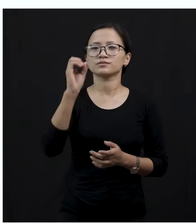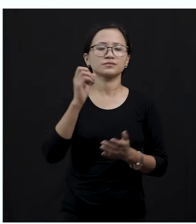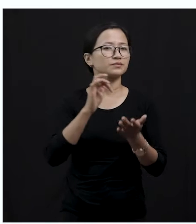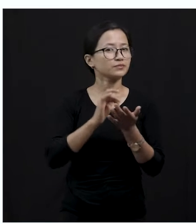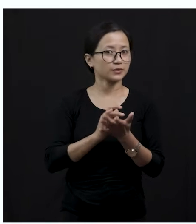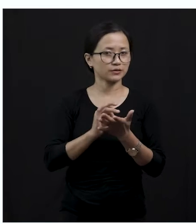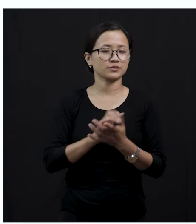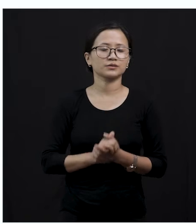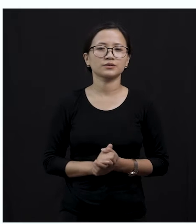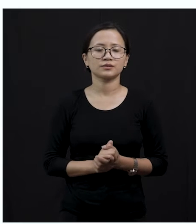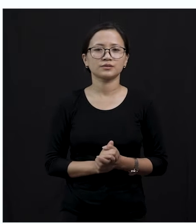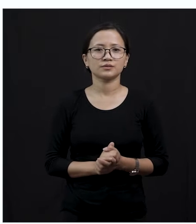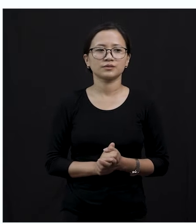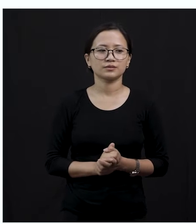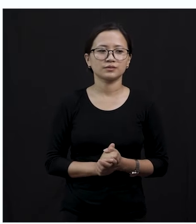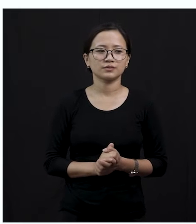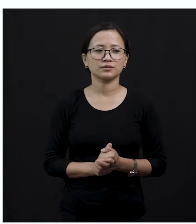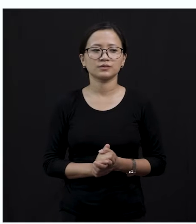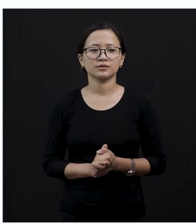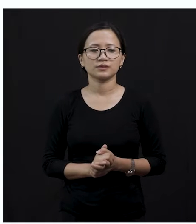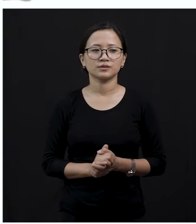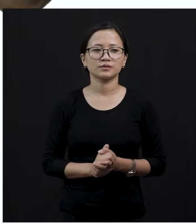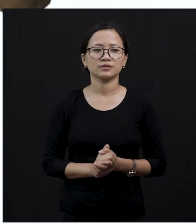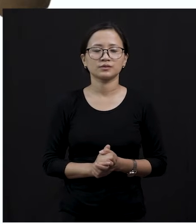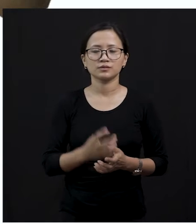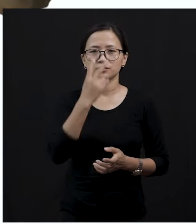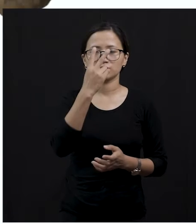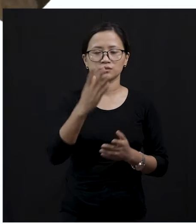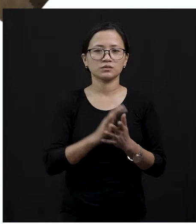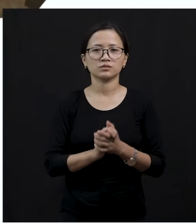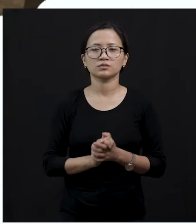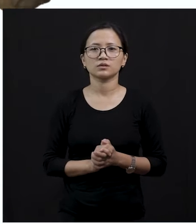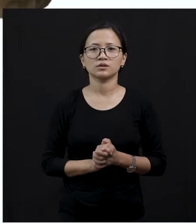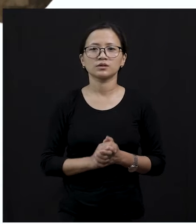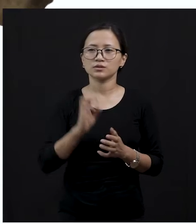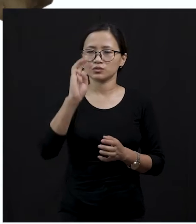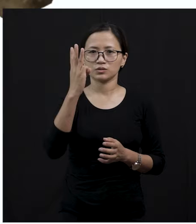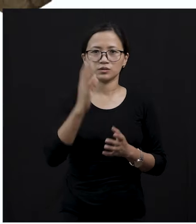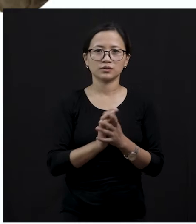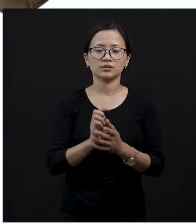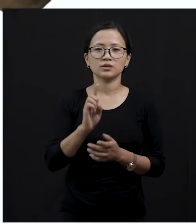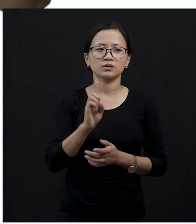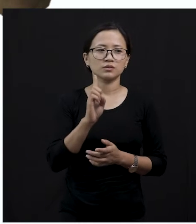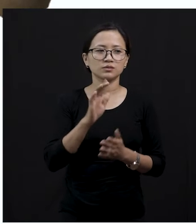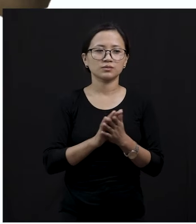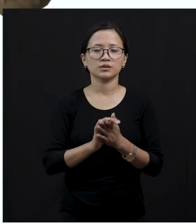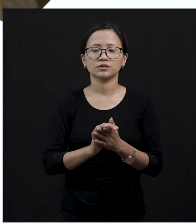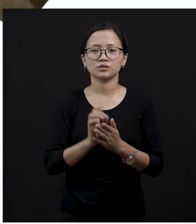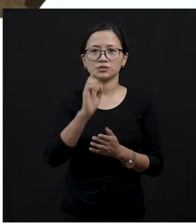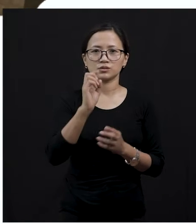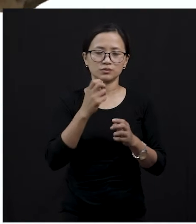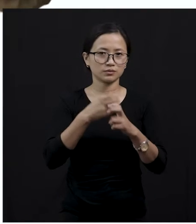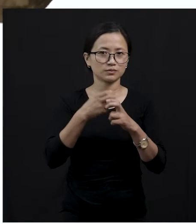right, so this represents 5 tens. Now let's look at the number 3. This 3 is represented